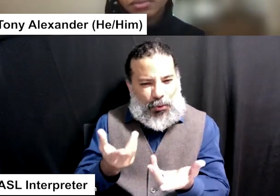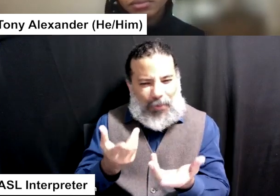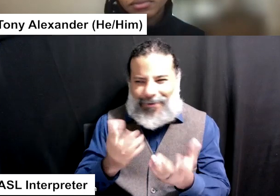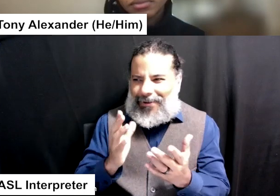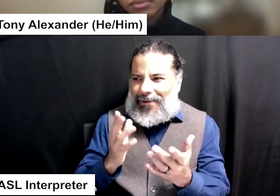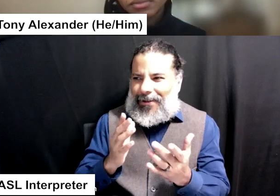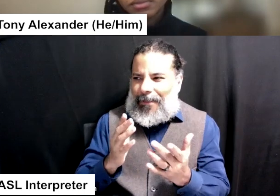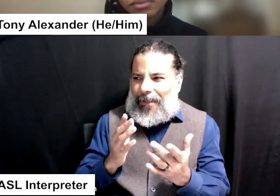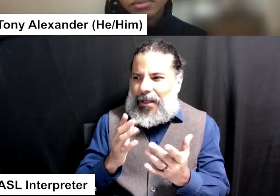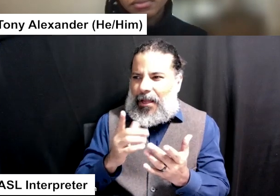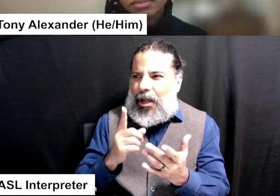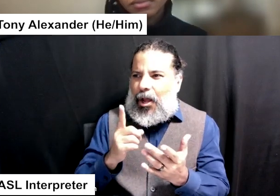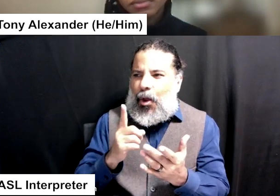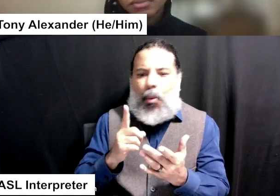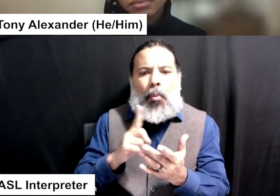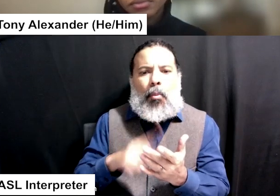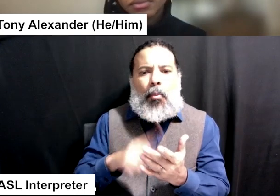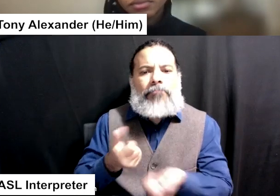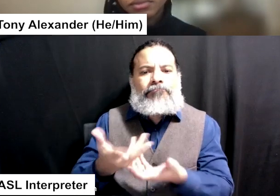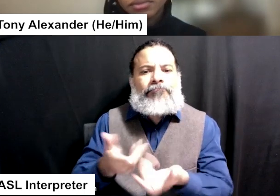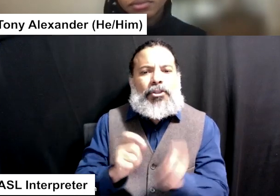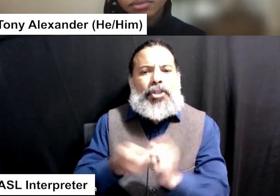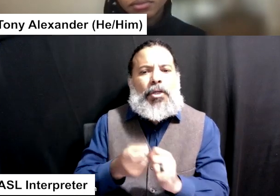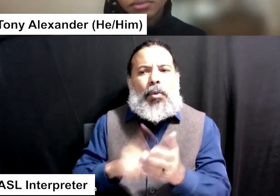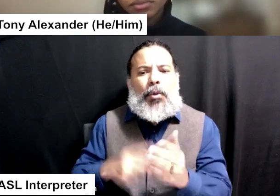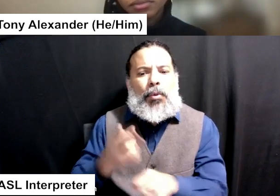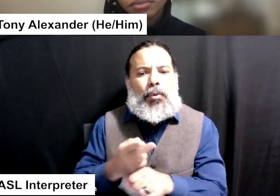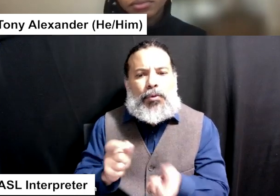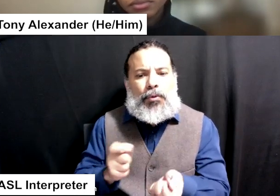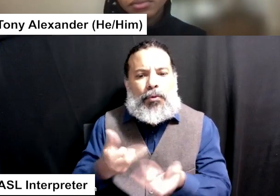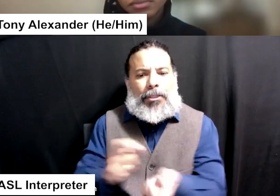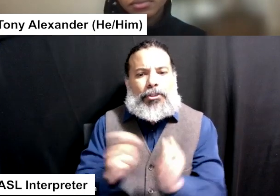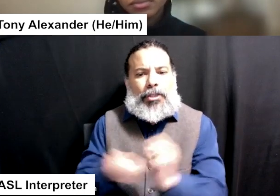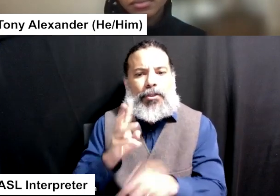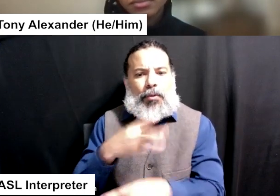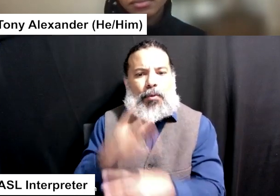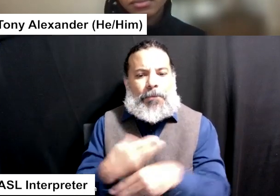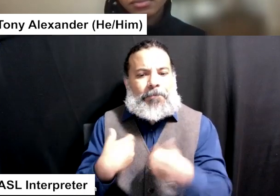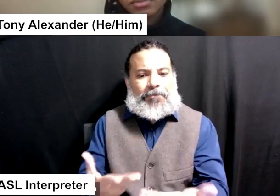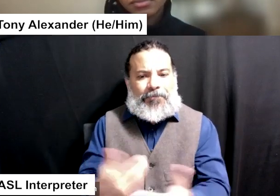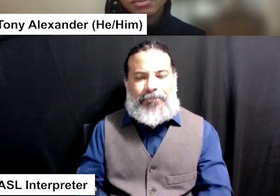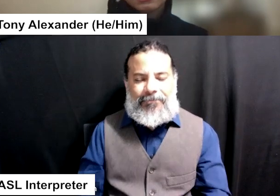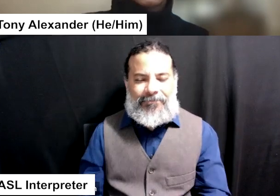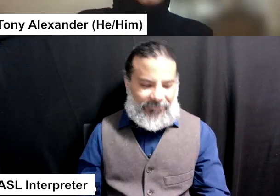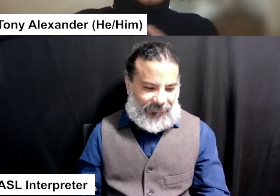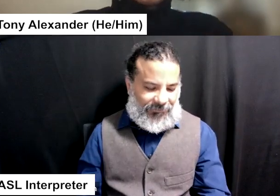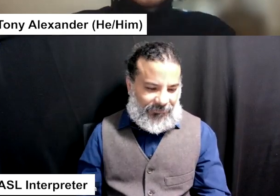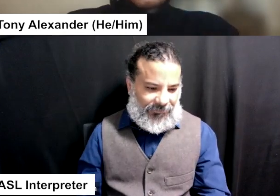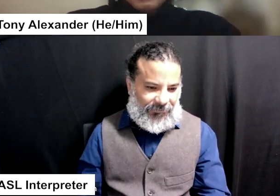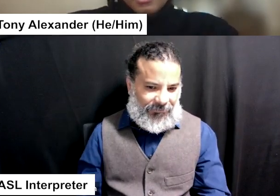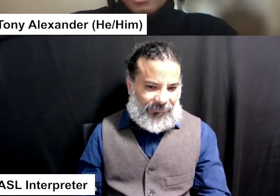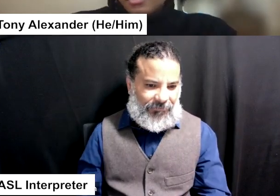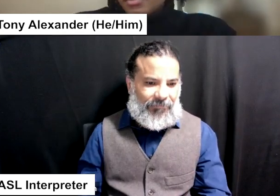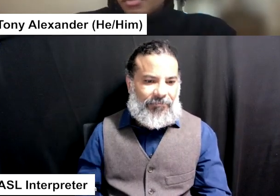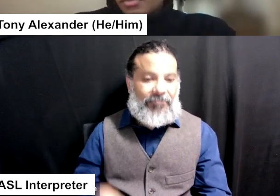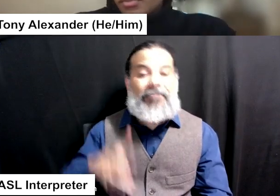you, what is the lever of change that you prefer to work with in your career? Yeah, so I'm a disability